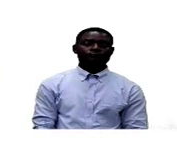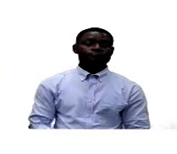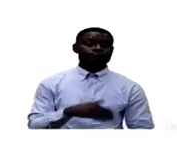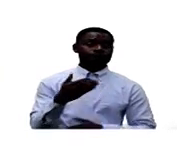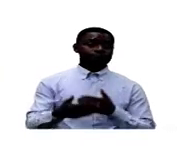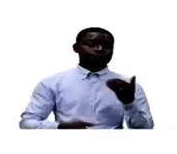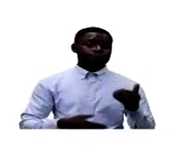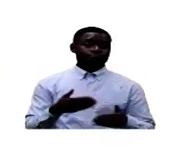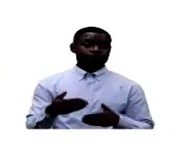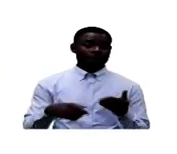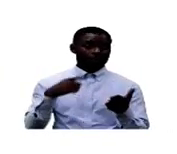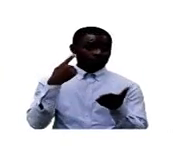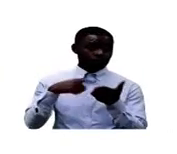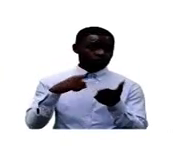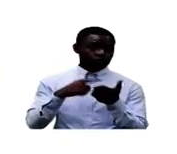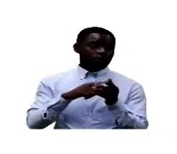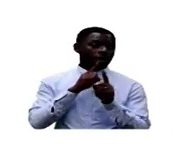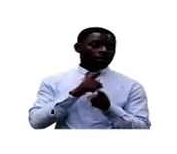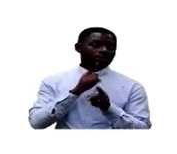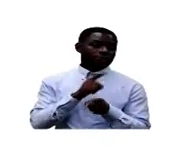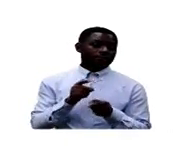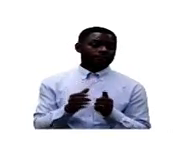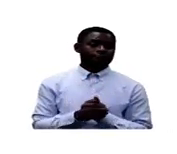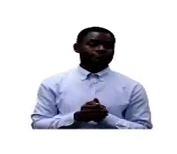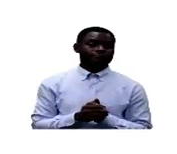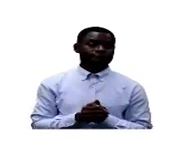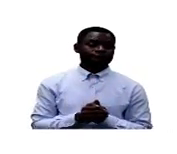Welcome back. Now let's look at our correct answer.